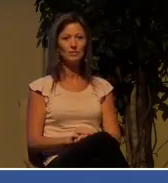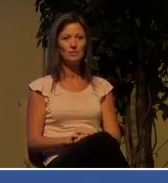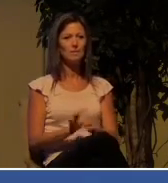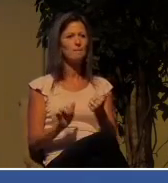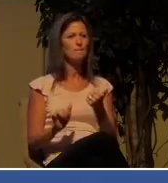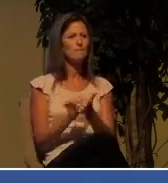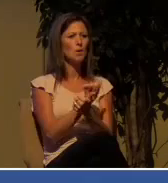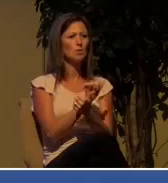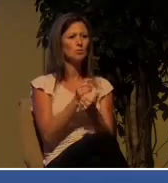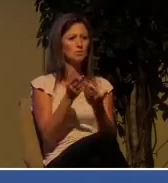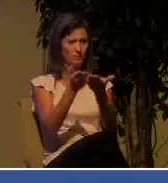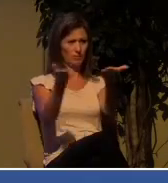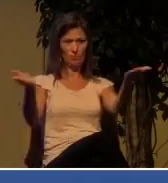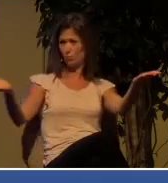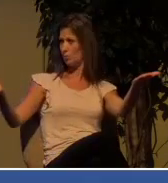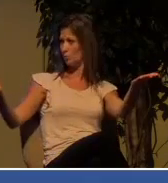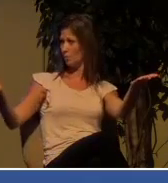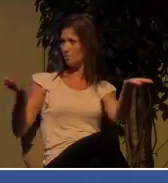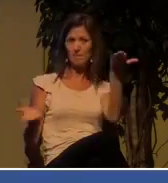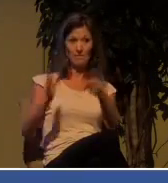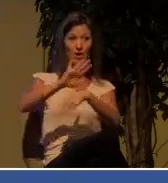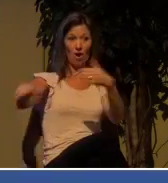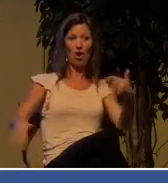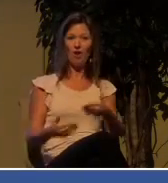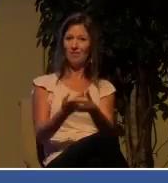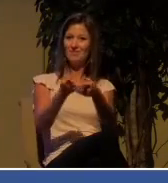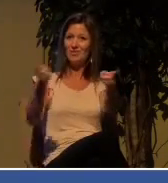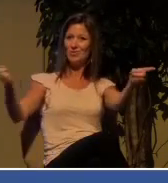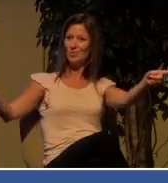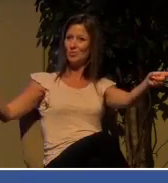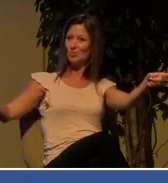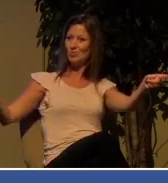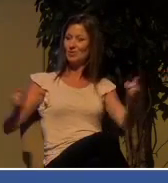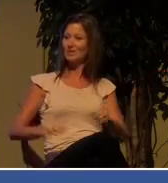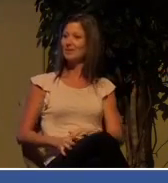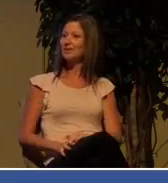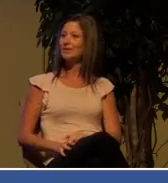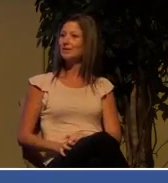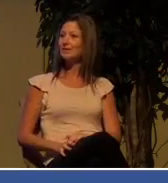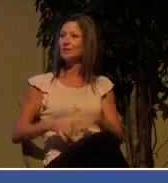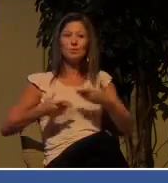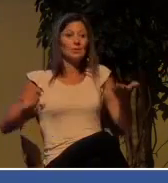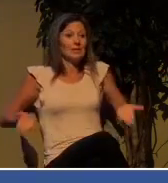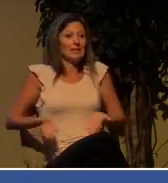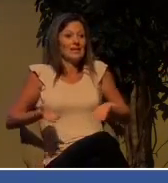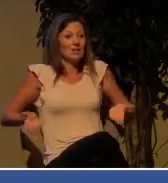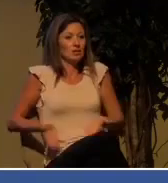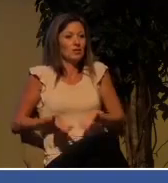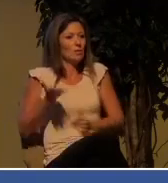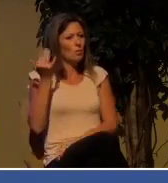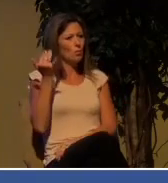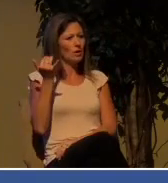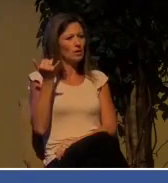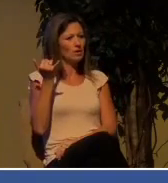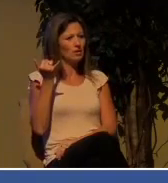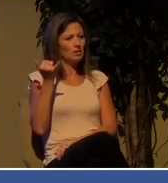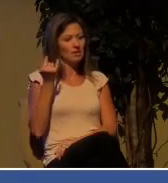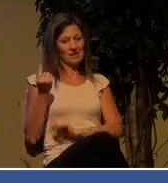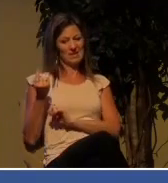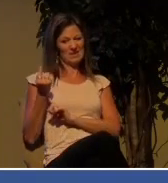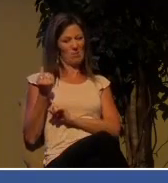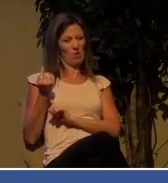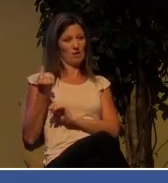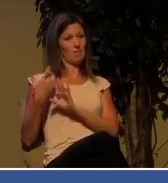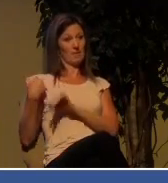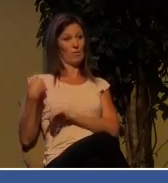you, if not all of you here today, are here because someone went